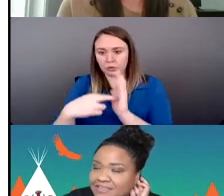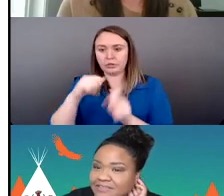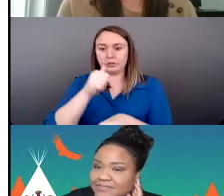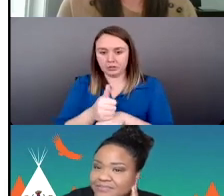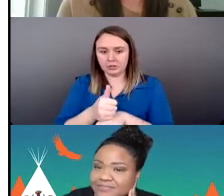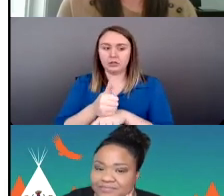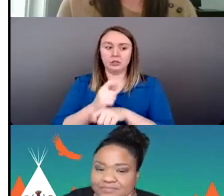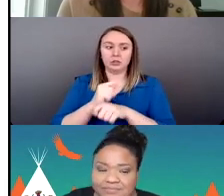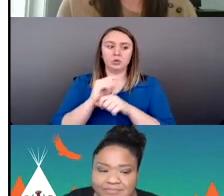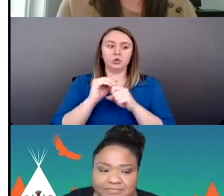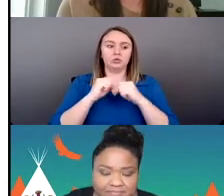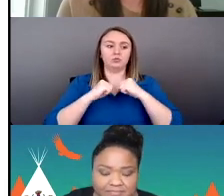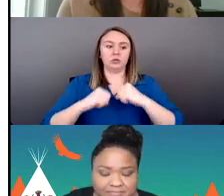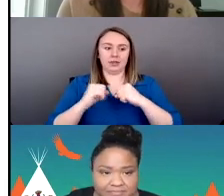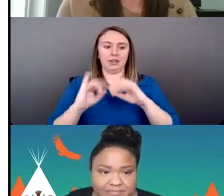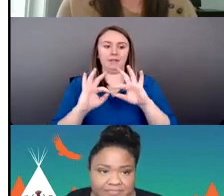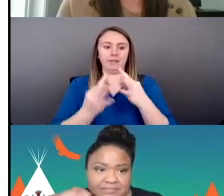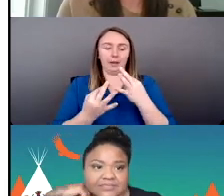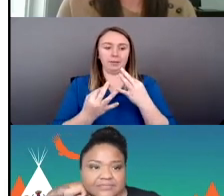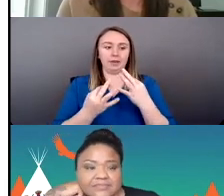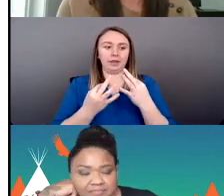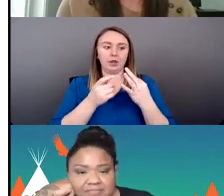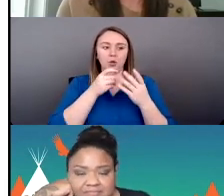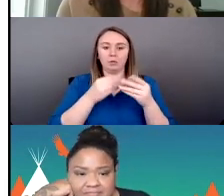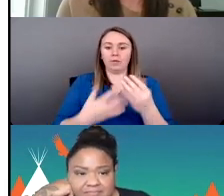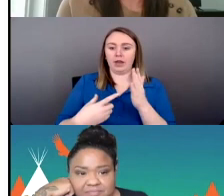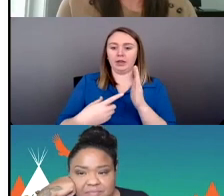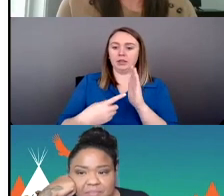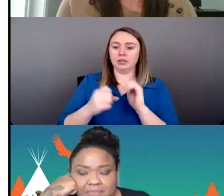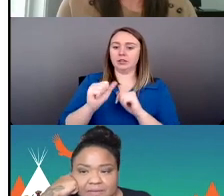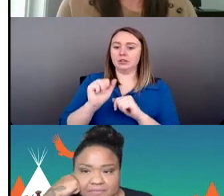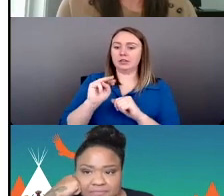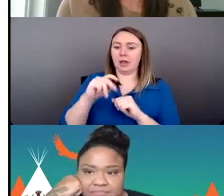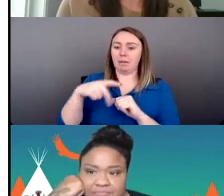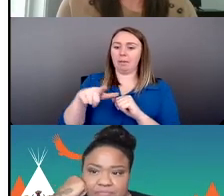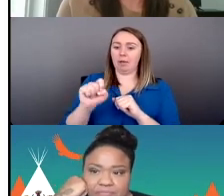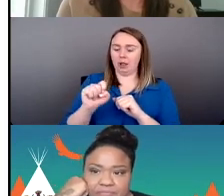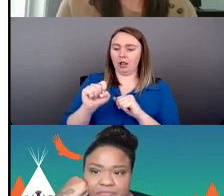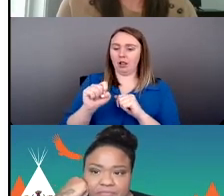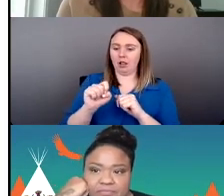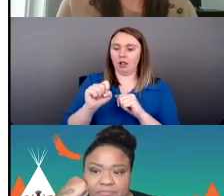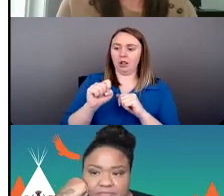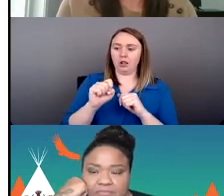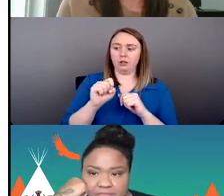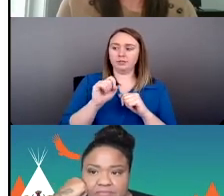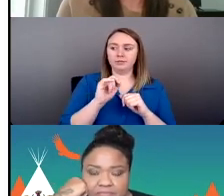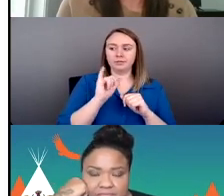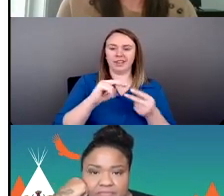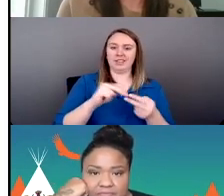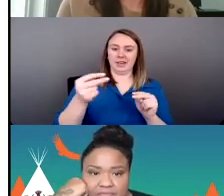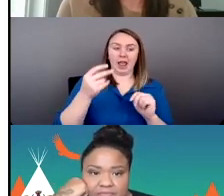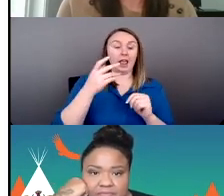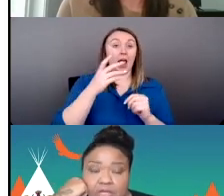to protect the family members providing their samples. And I think it could go as far as, our CODIS lab getting shut down if we